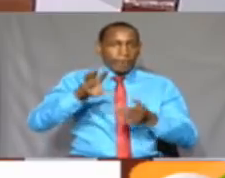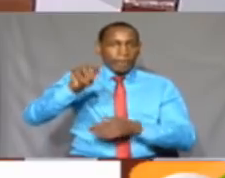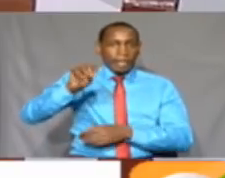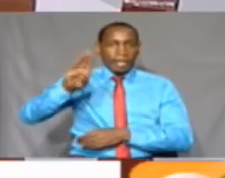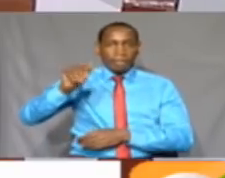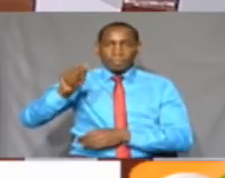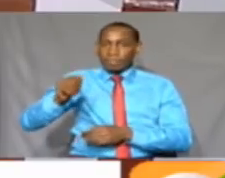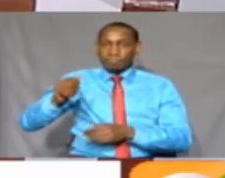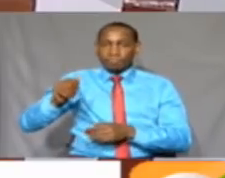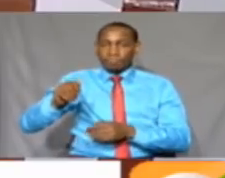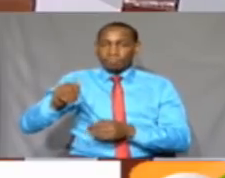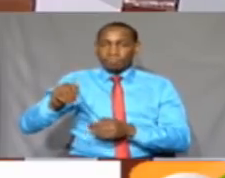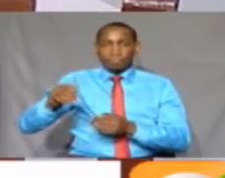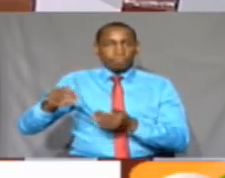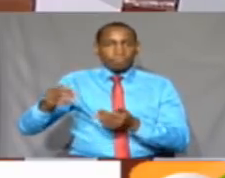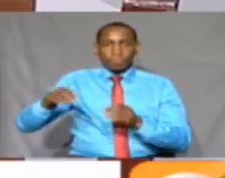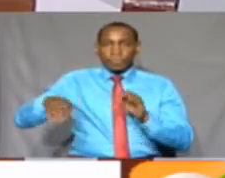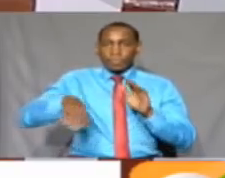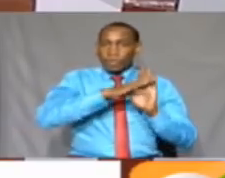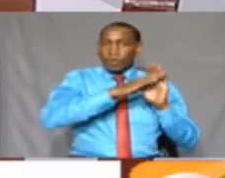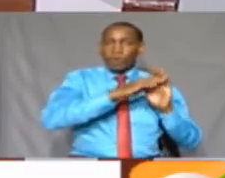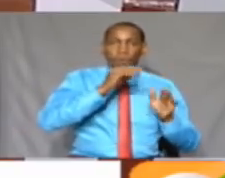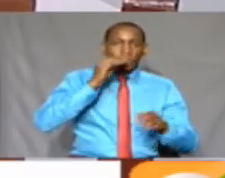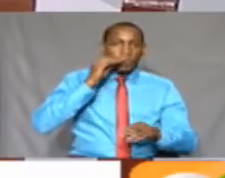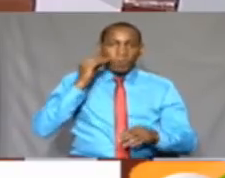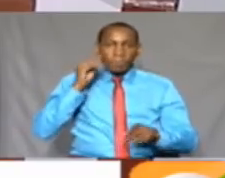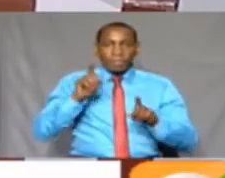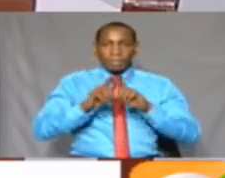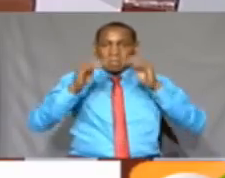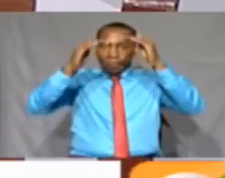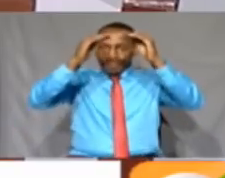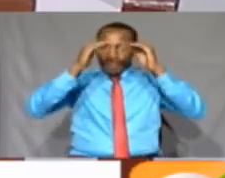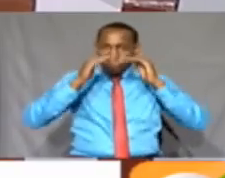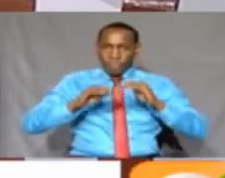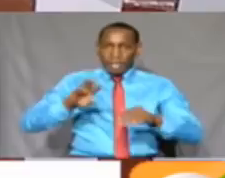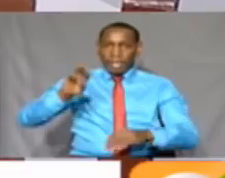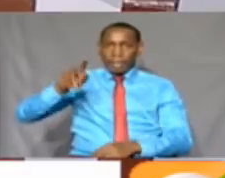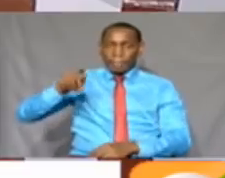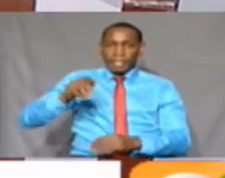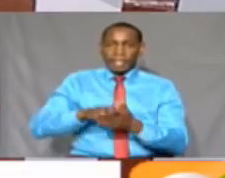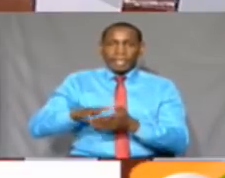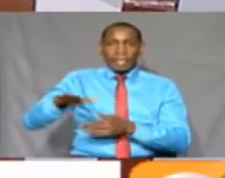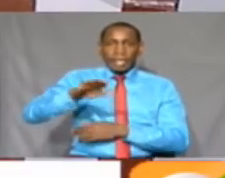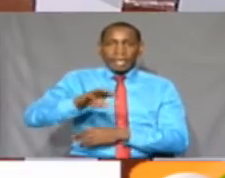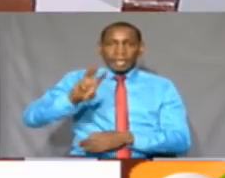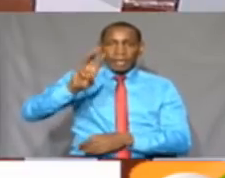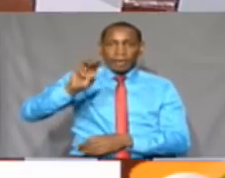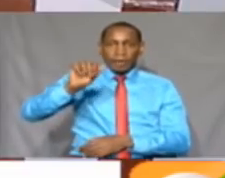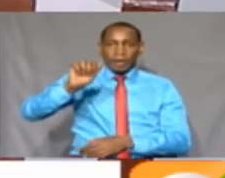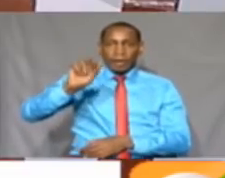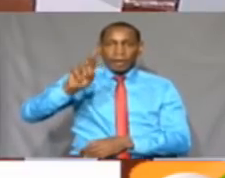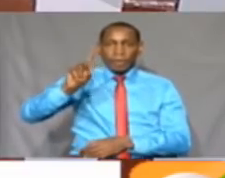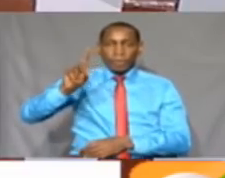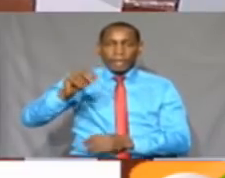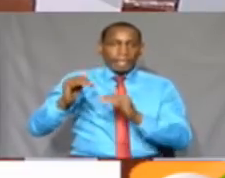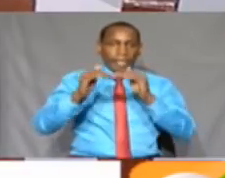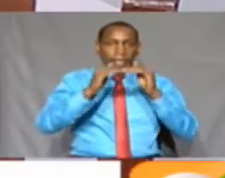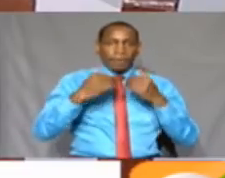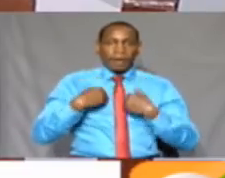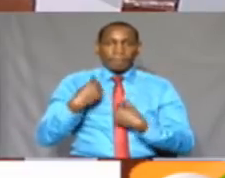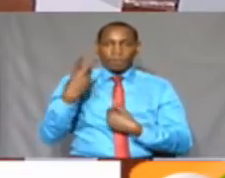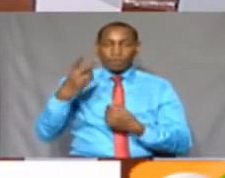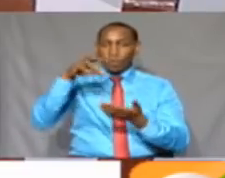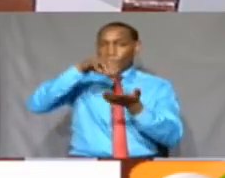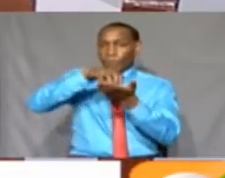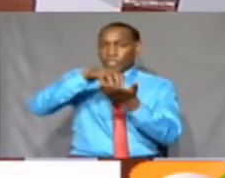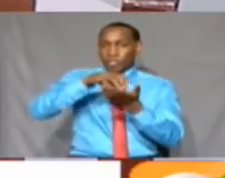go home. And then he will demote MPs to the ward level, because MPs will go there. Because you'll only have 2 positions. Correct.